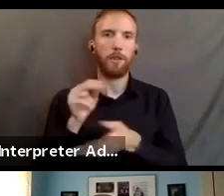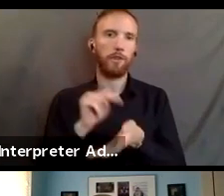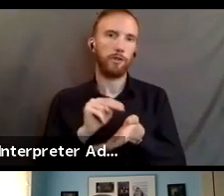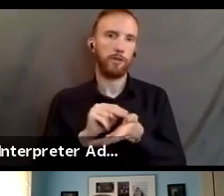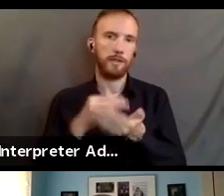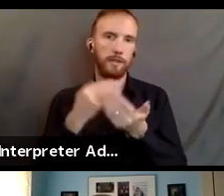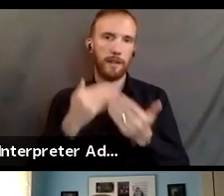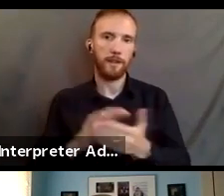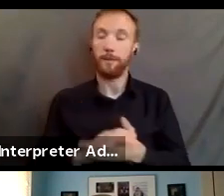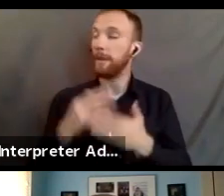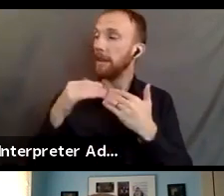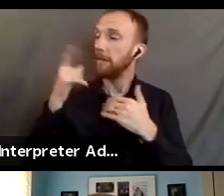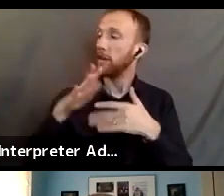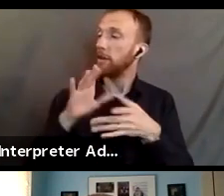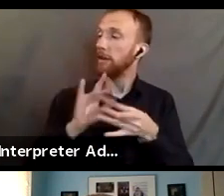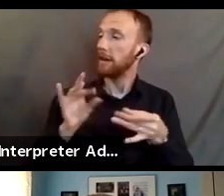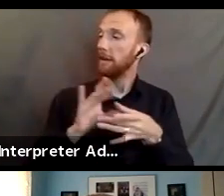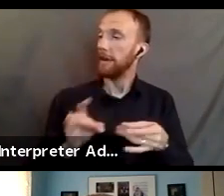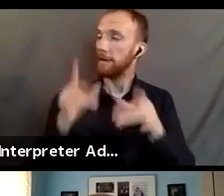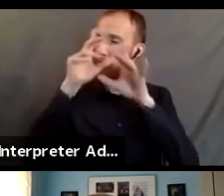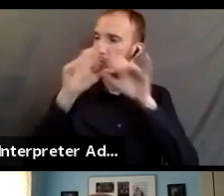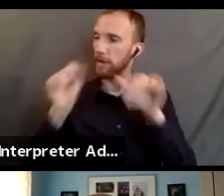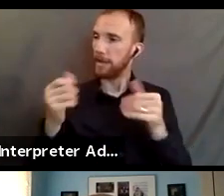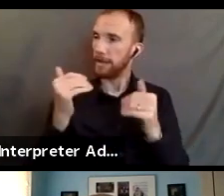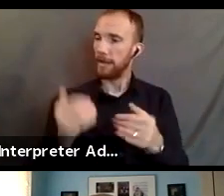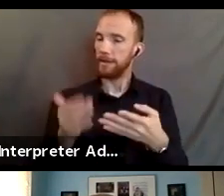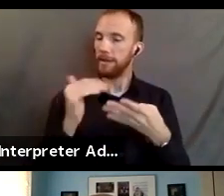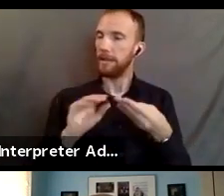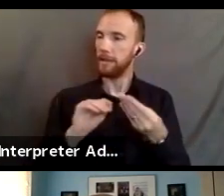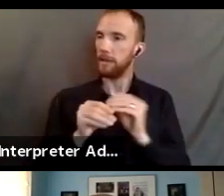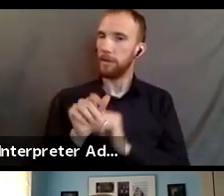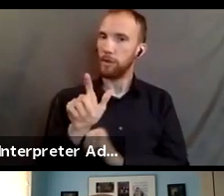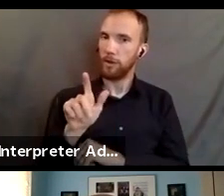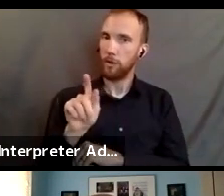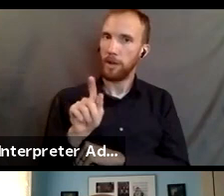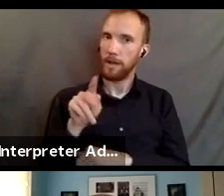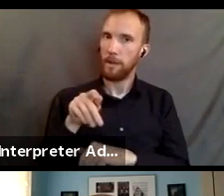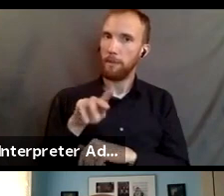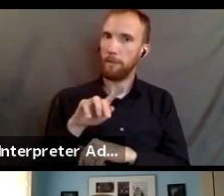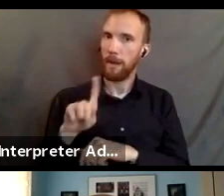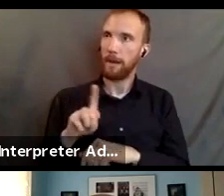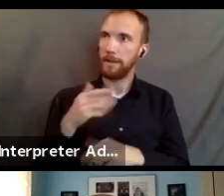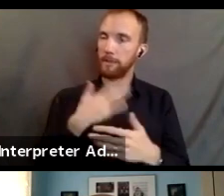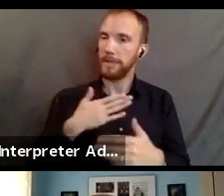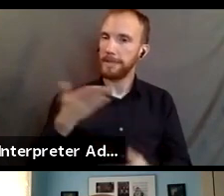mr president we'll proceed with speaker number 21 now see perez please